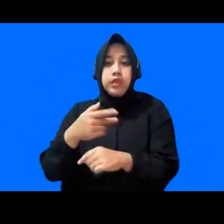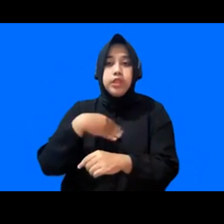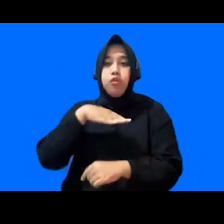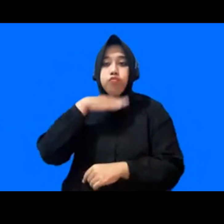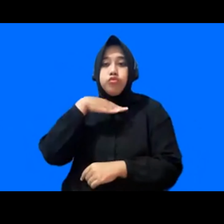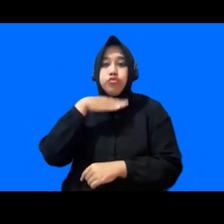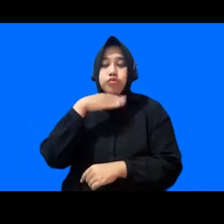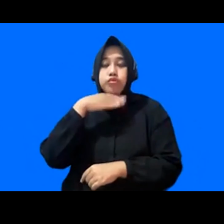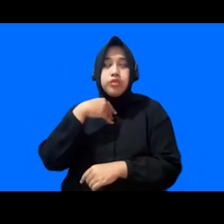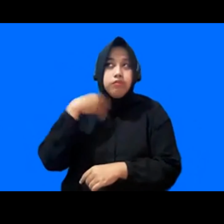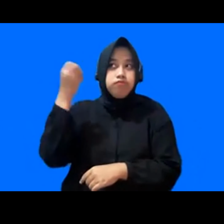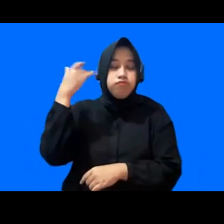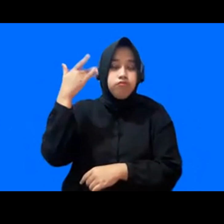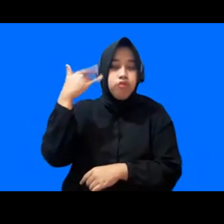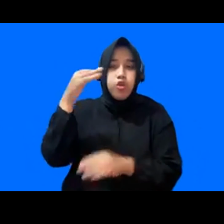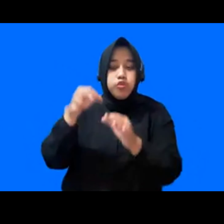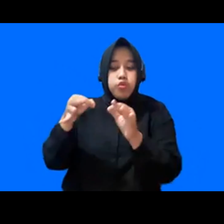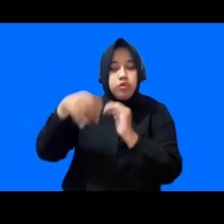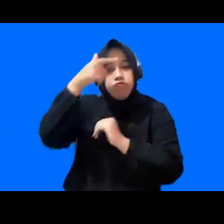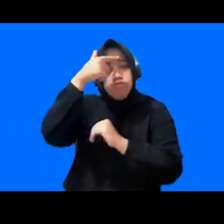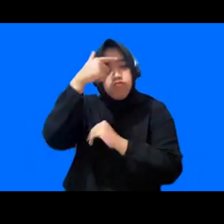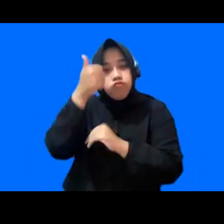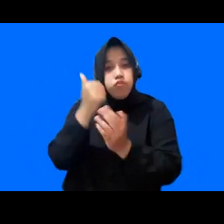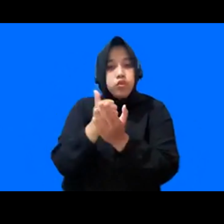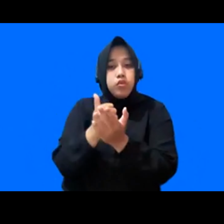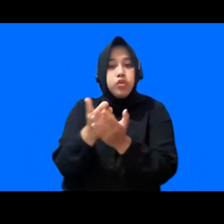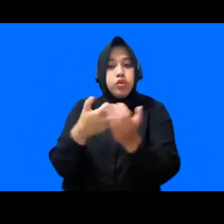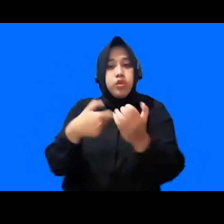presented by speakers today. Thank you.